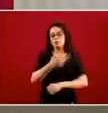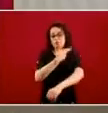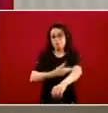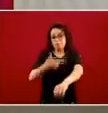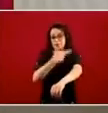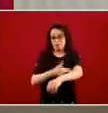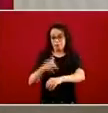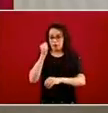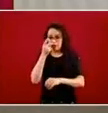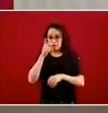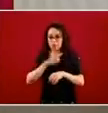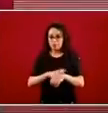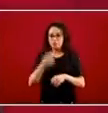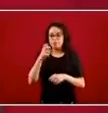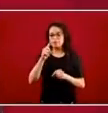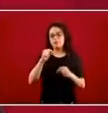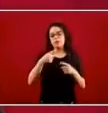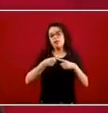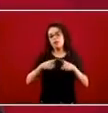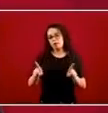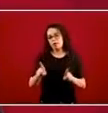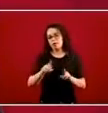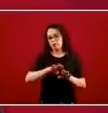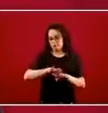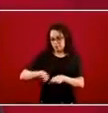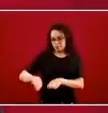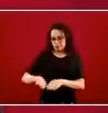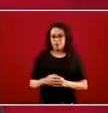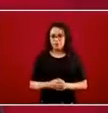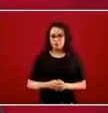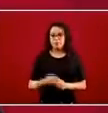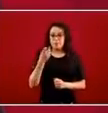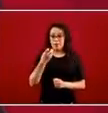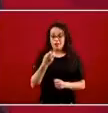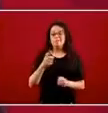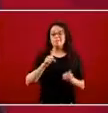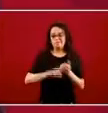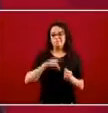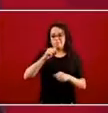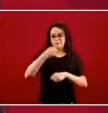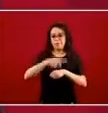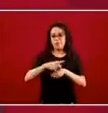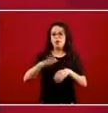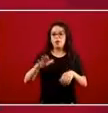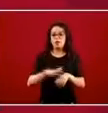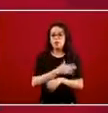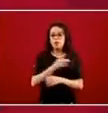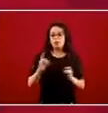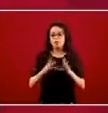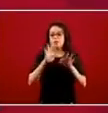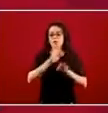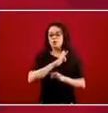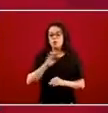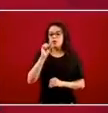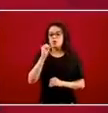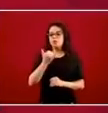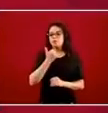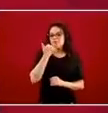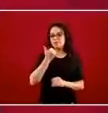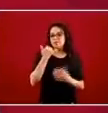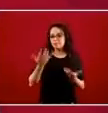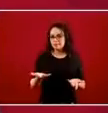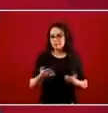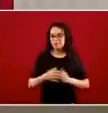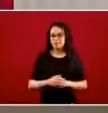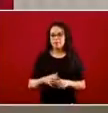Now, we have general guidelines for these kind of purchases, but sometimes in emergency